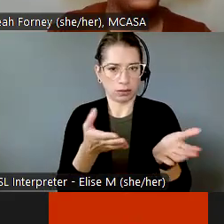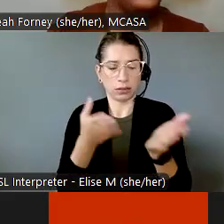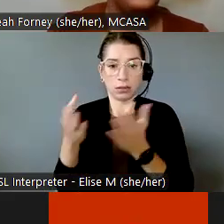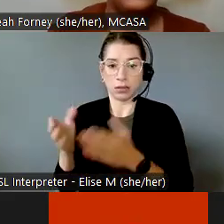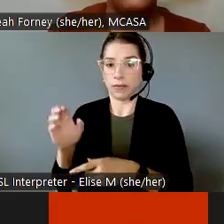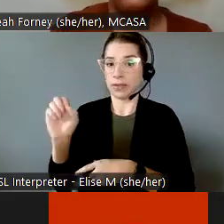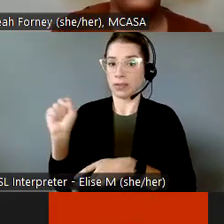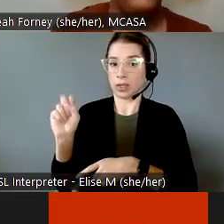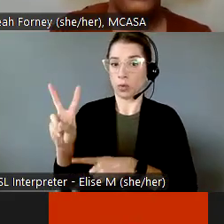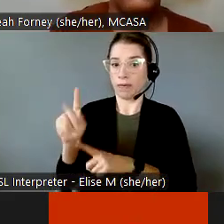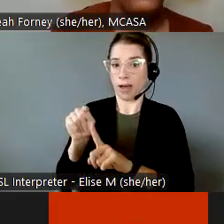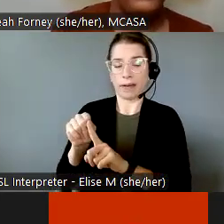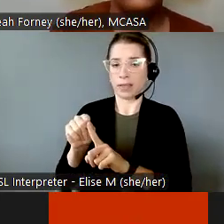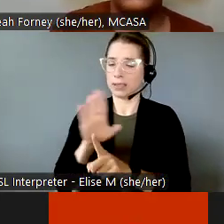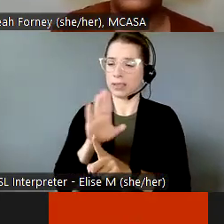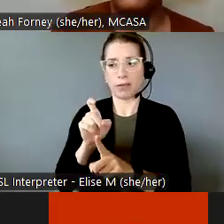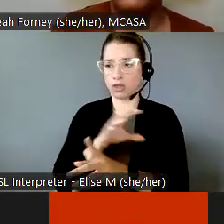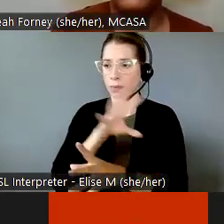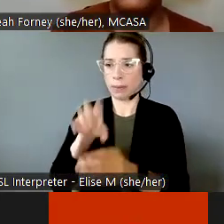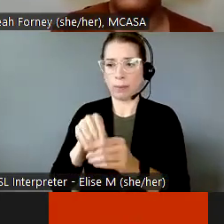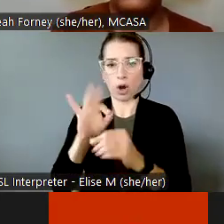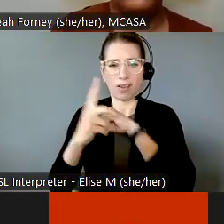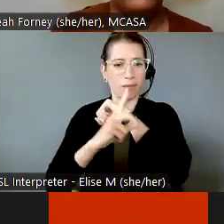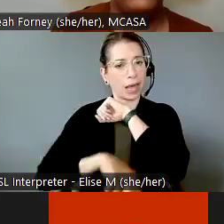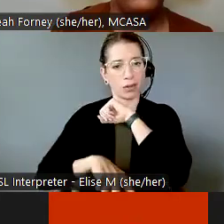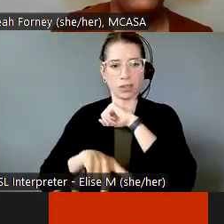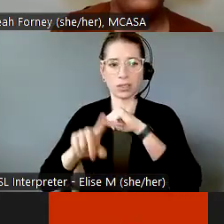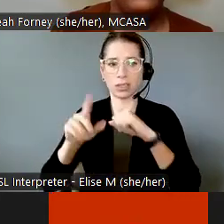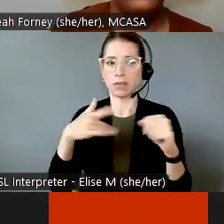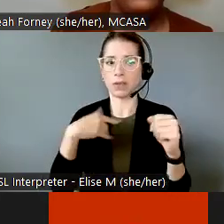violence should never be a part of their penalty.